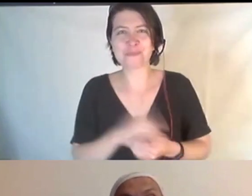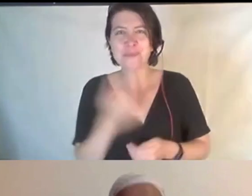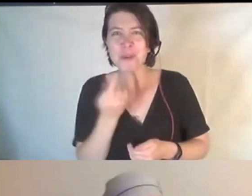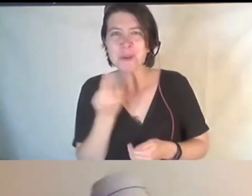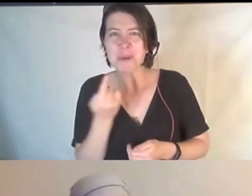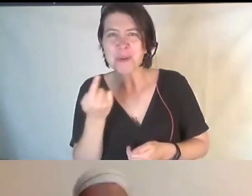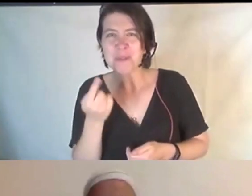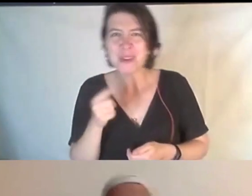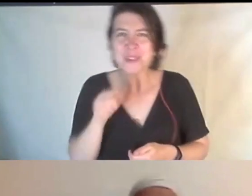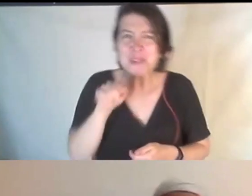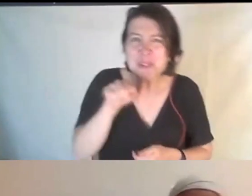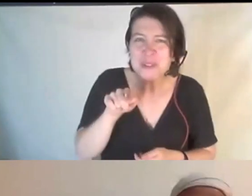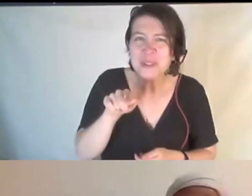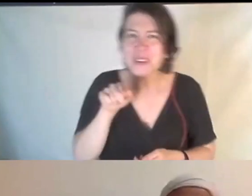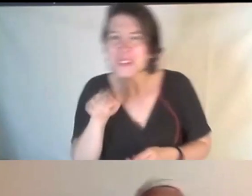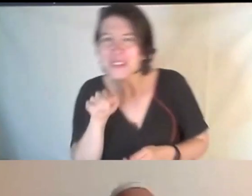first.